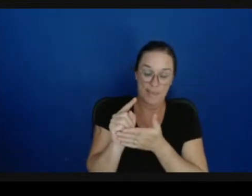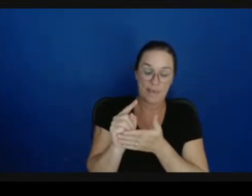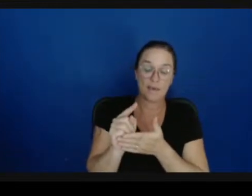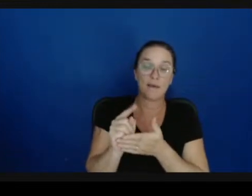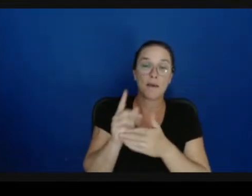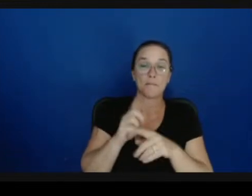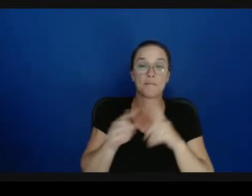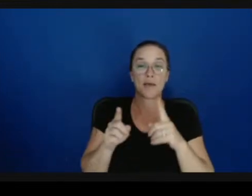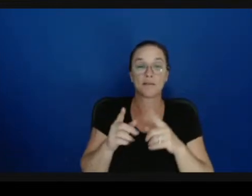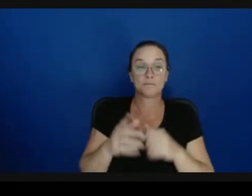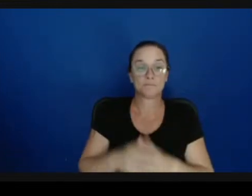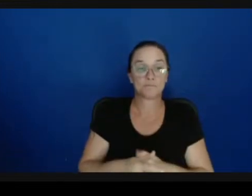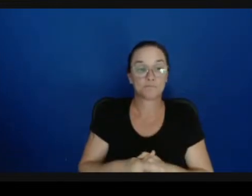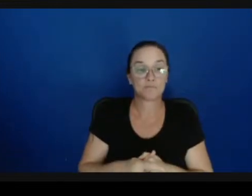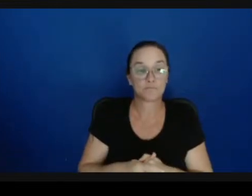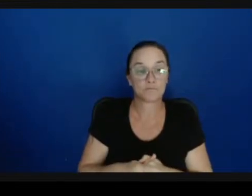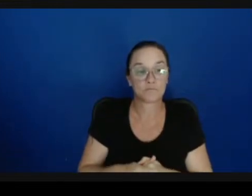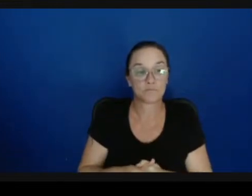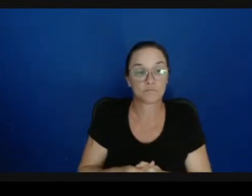something that